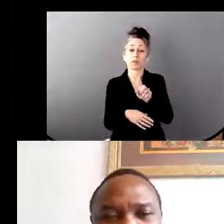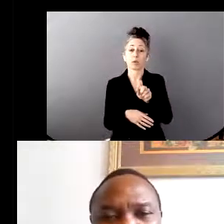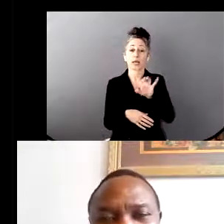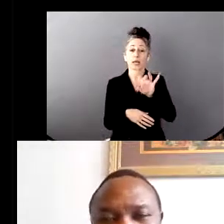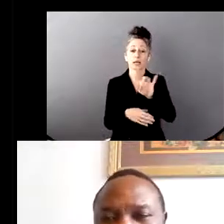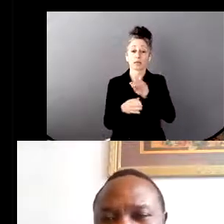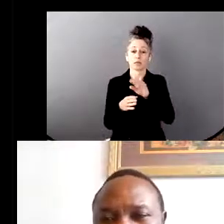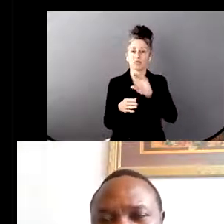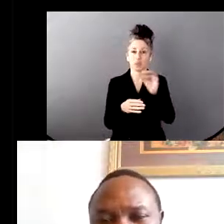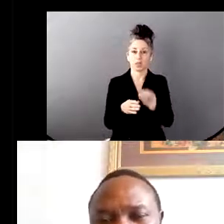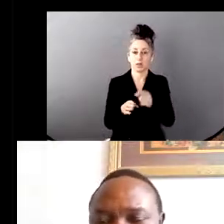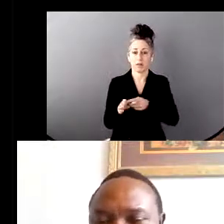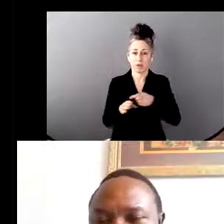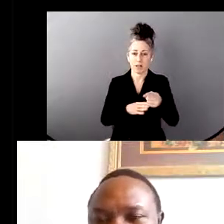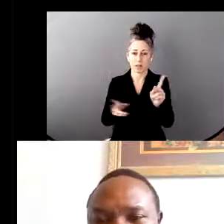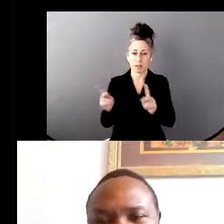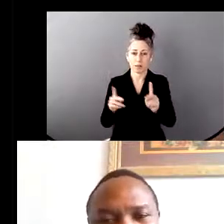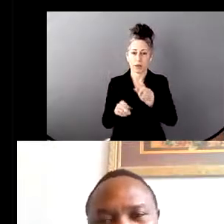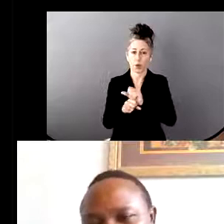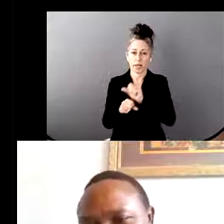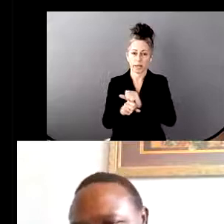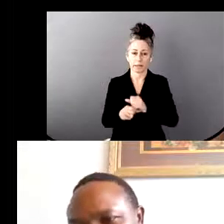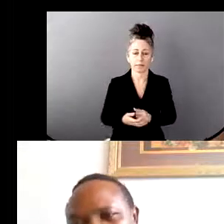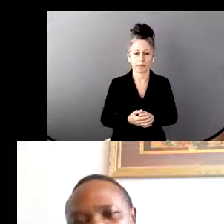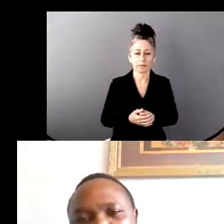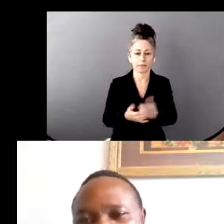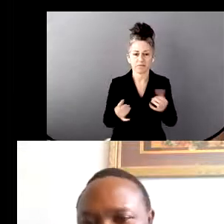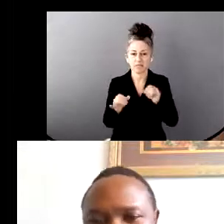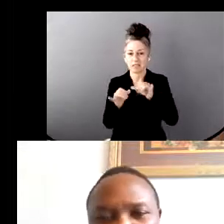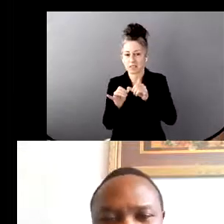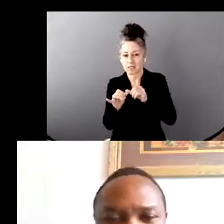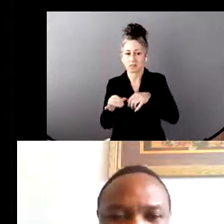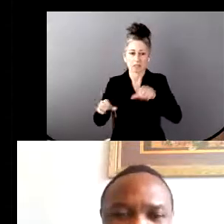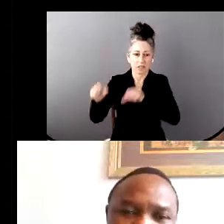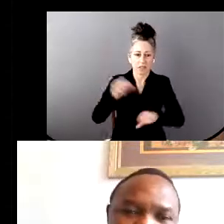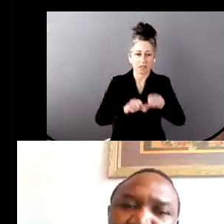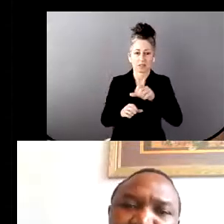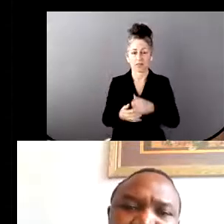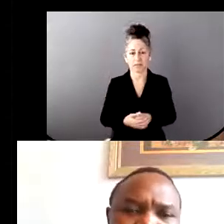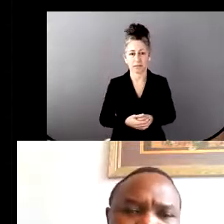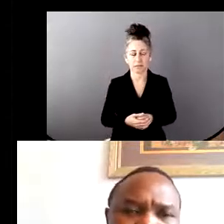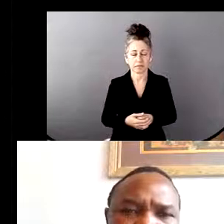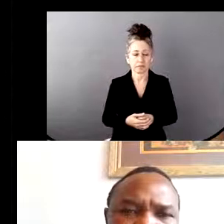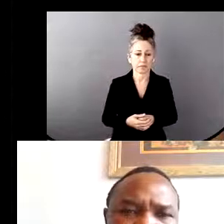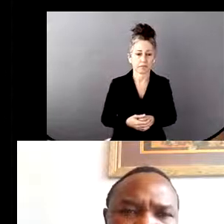science and engineering disciplines. So when you look at biomedical research, all those areas.